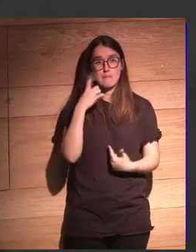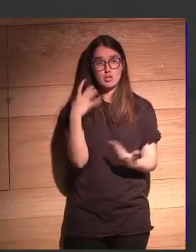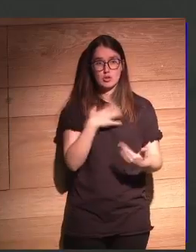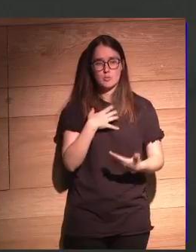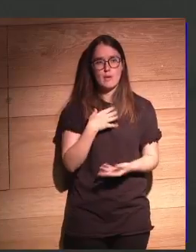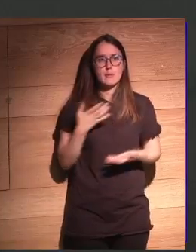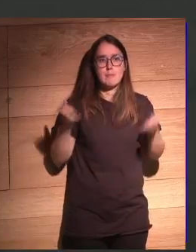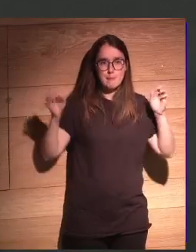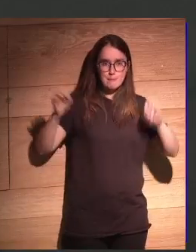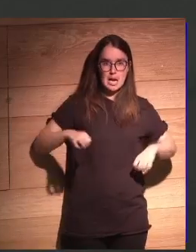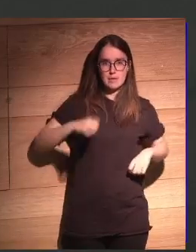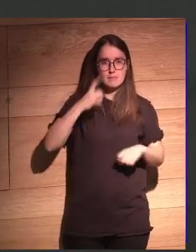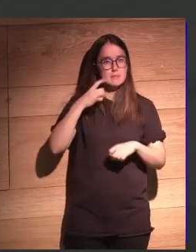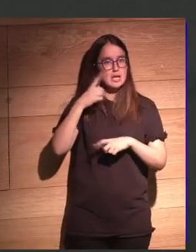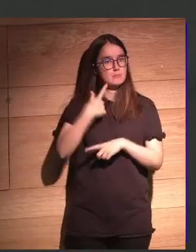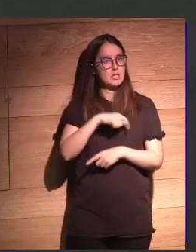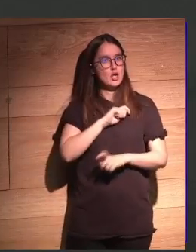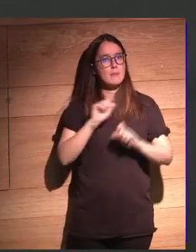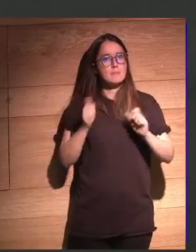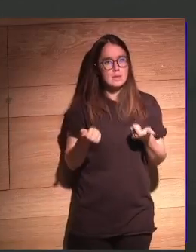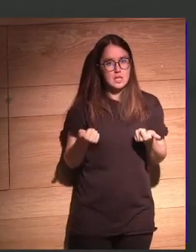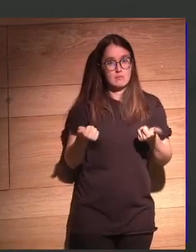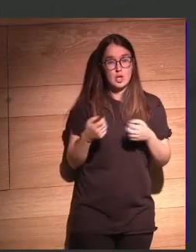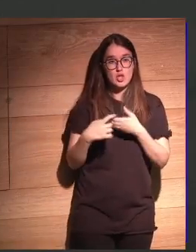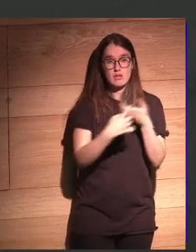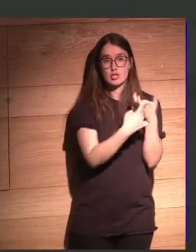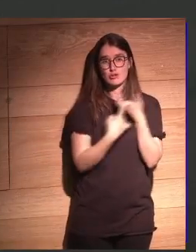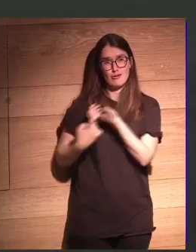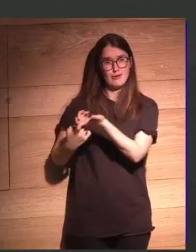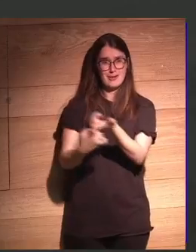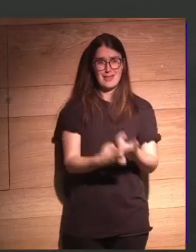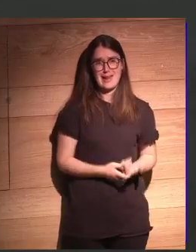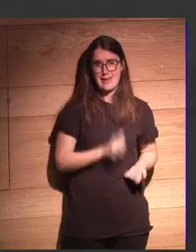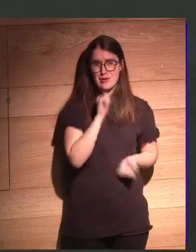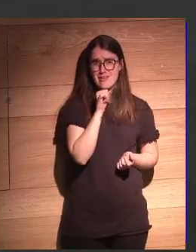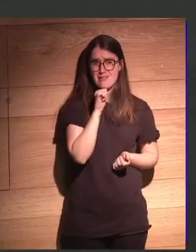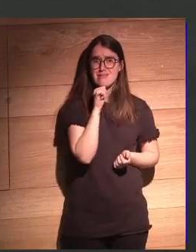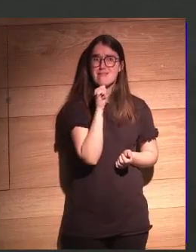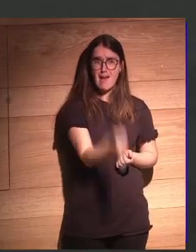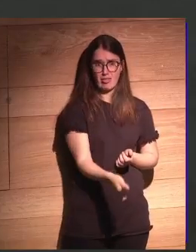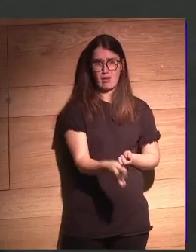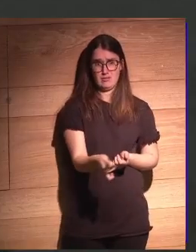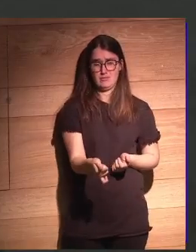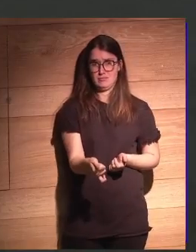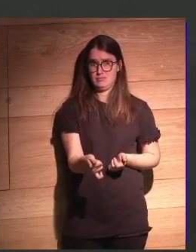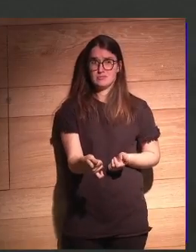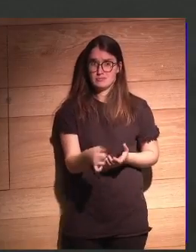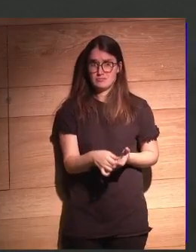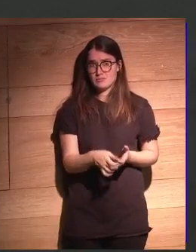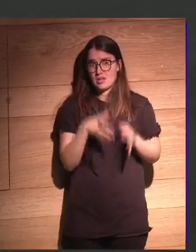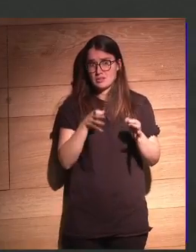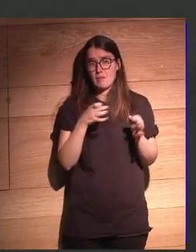to make business with the commissions, and the banks, the Spanish banking system, started